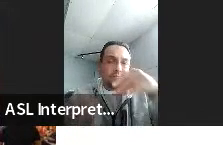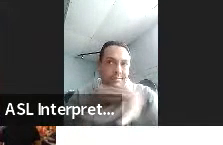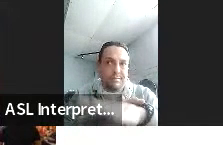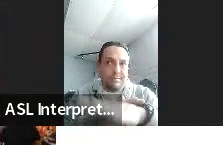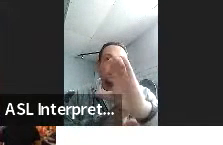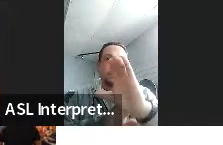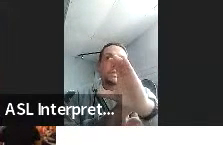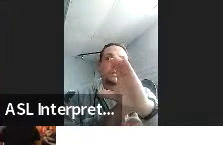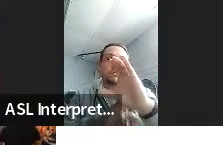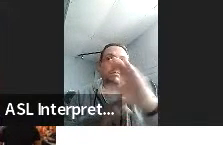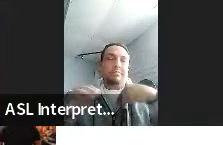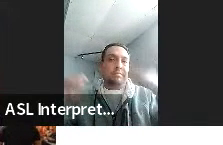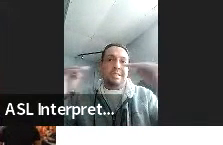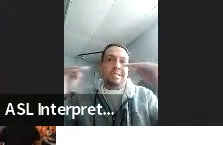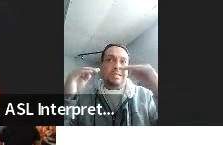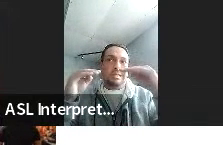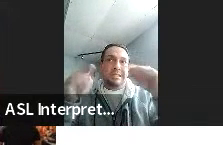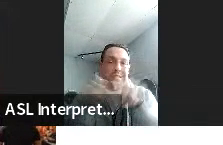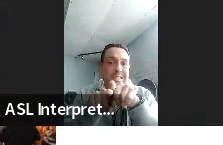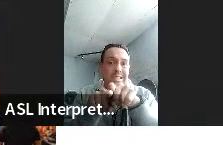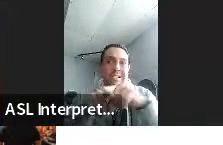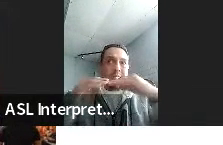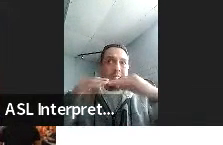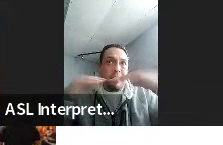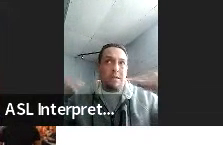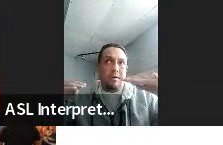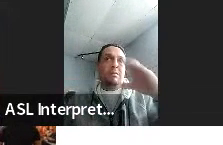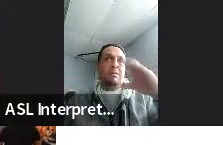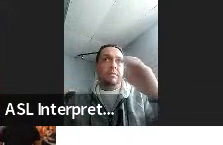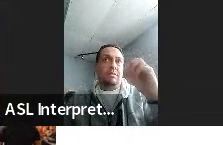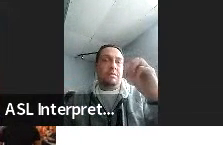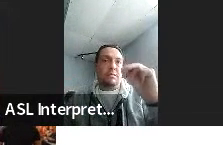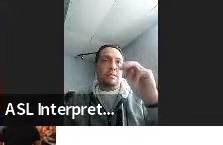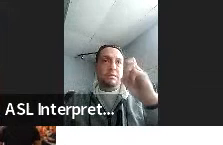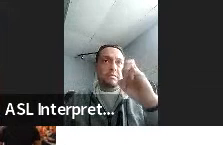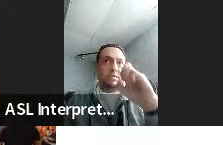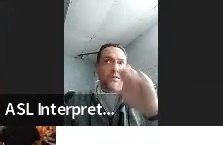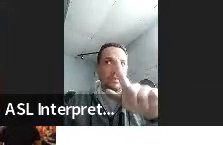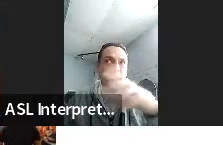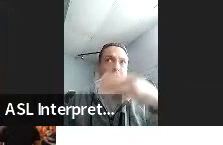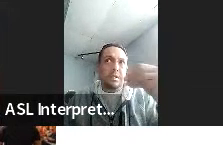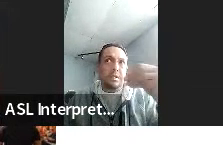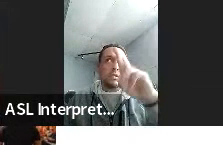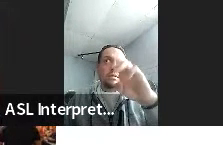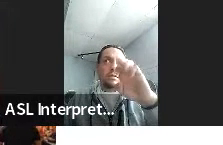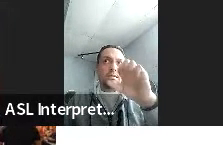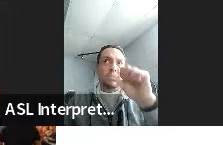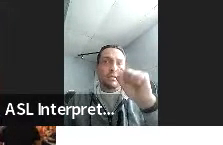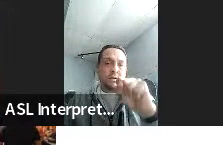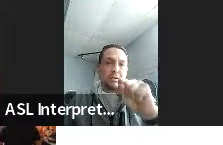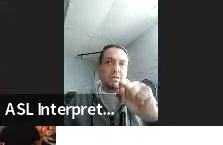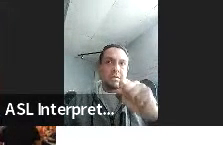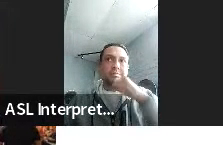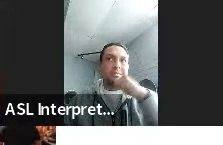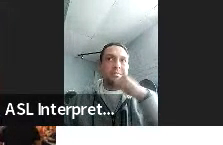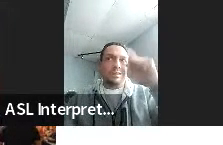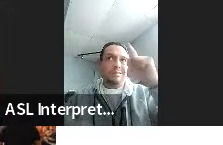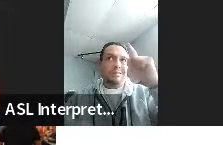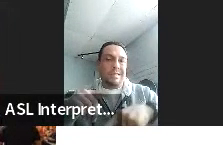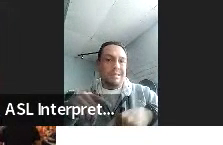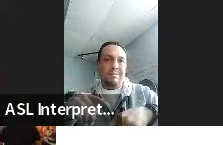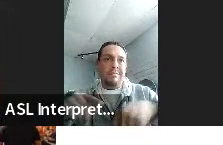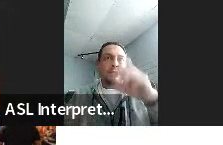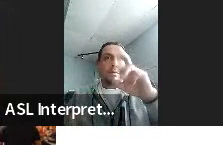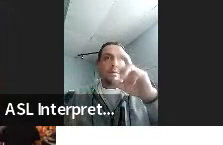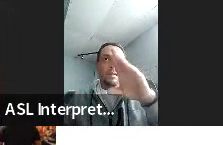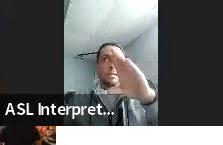same floor in residential buildings. And you also can't allow commercial activities to locate above residences. So